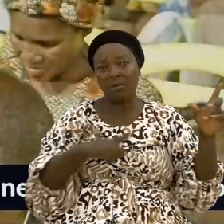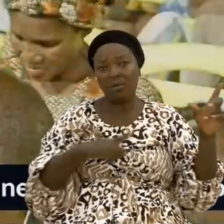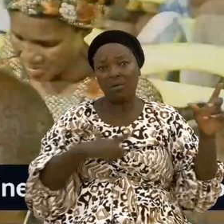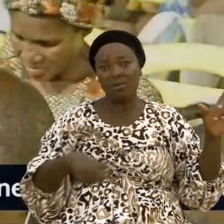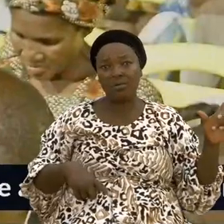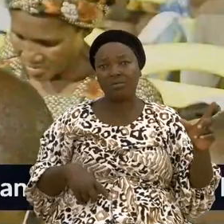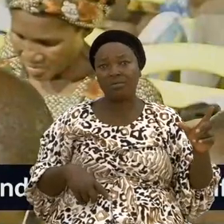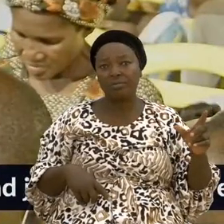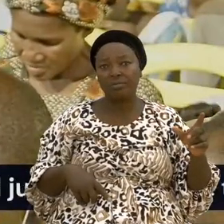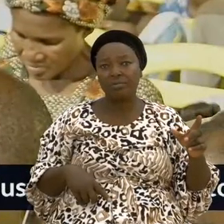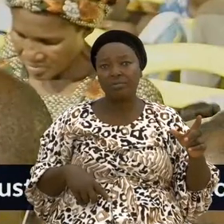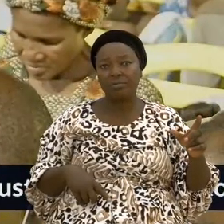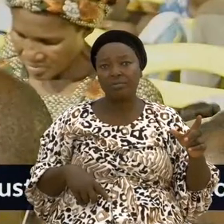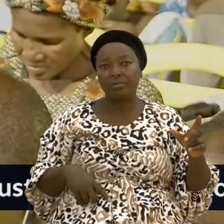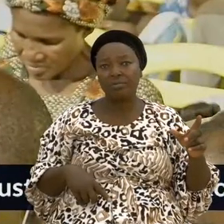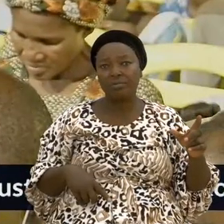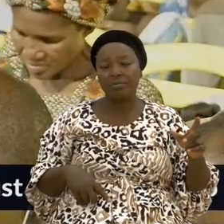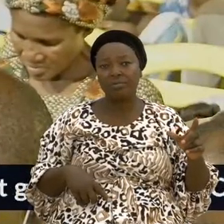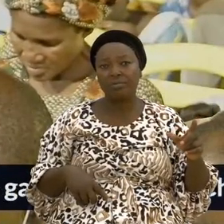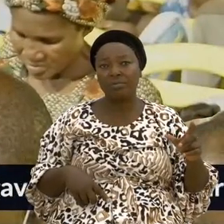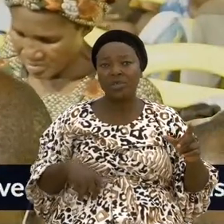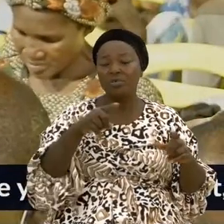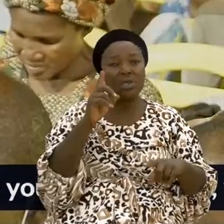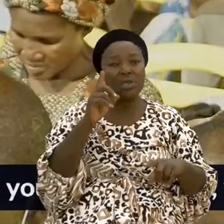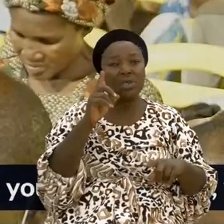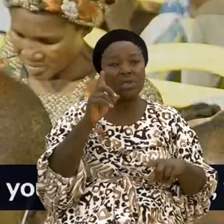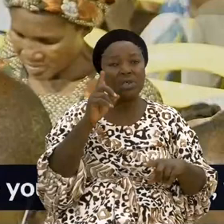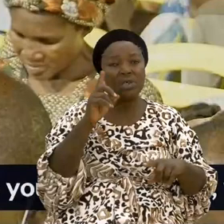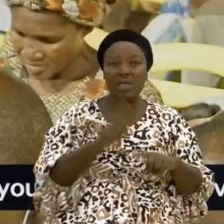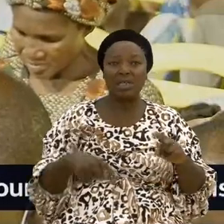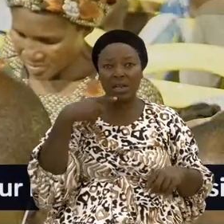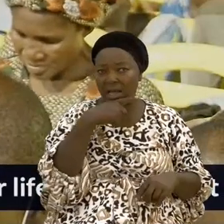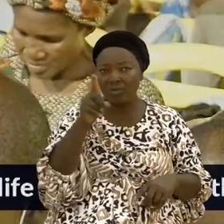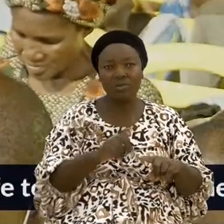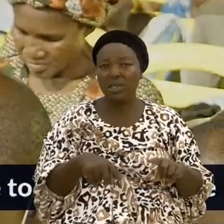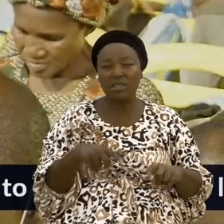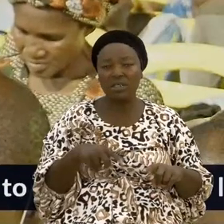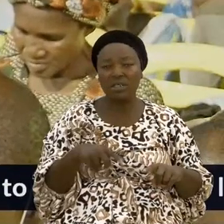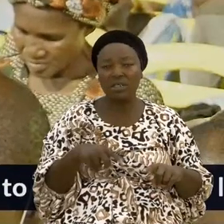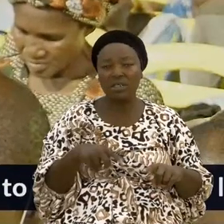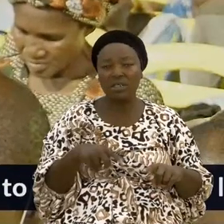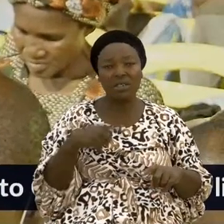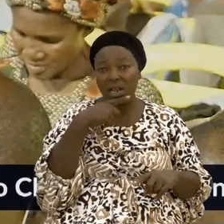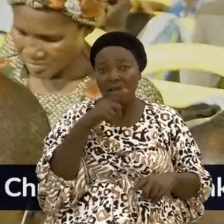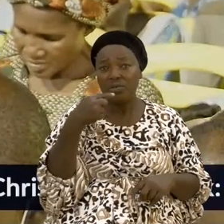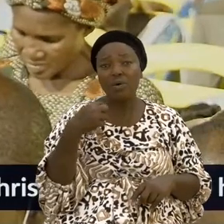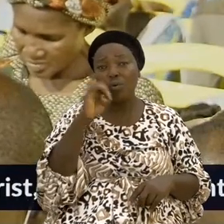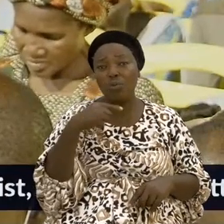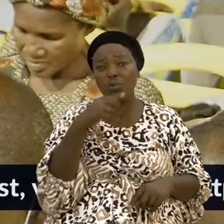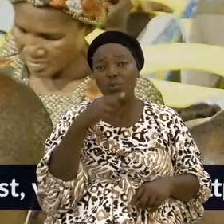You cannot fail. You cannot lie. You said, whosoever comes to